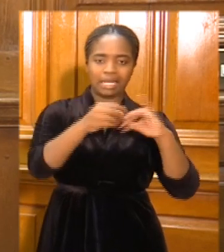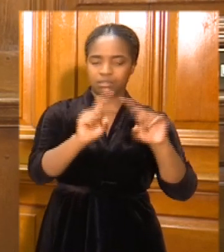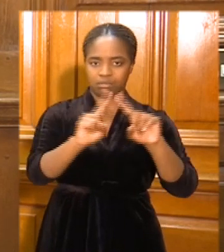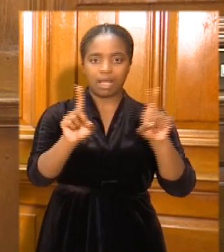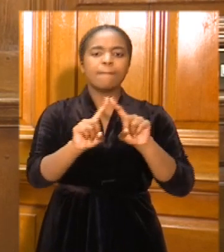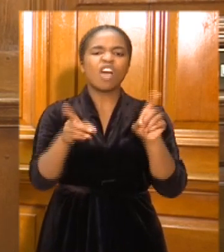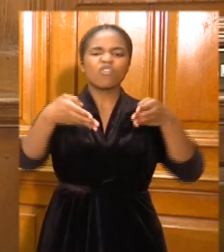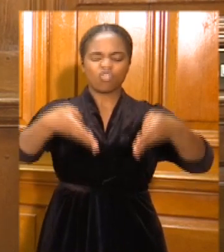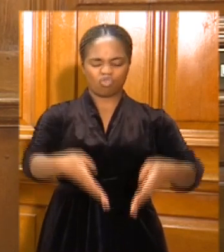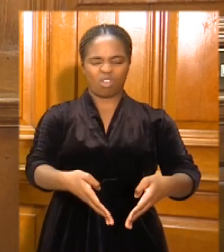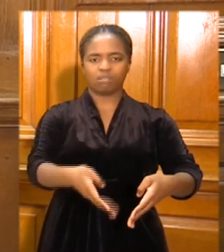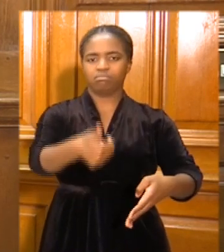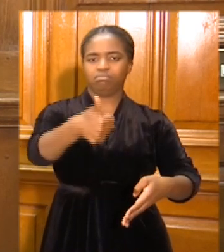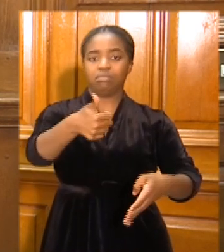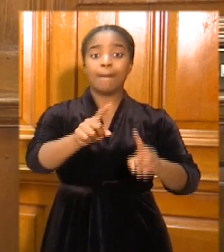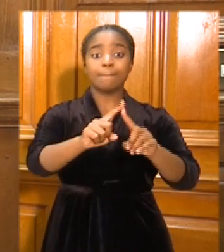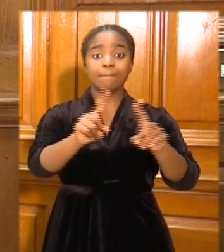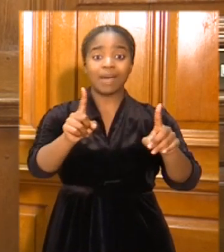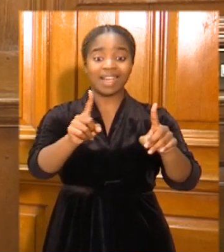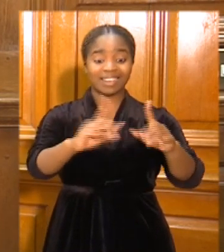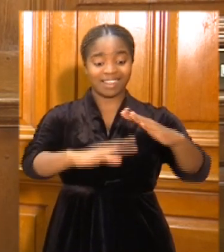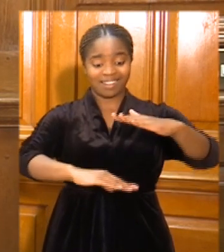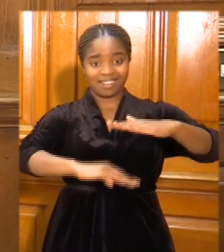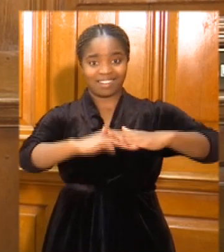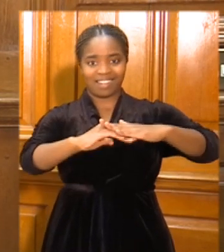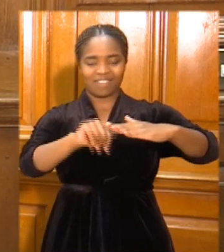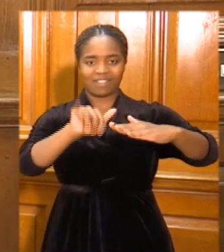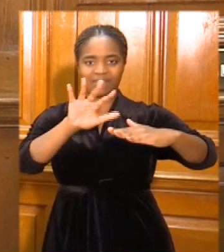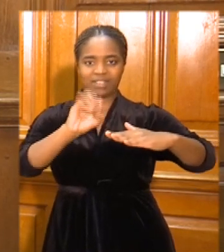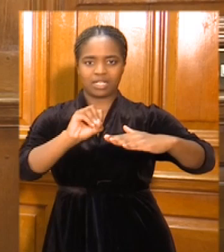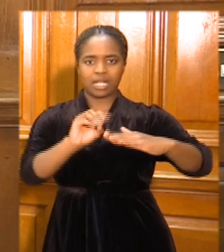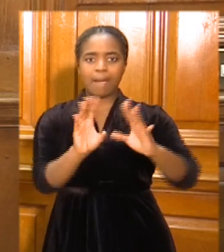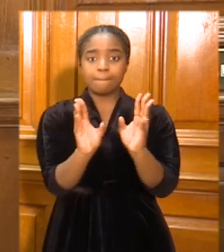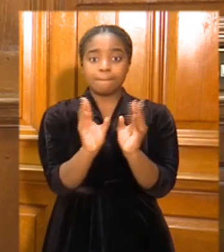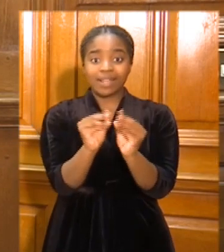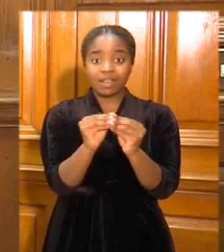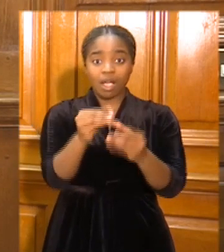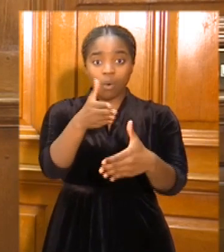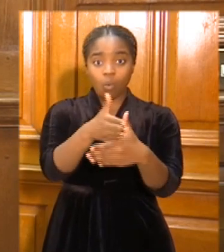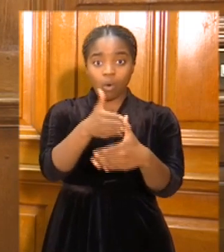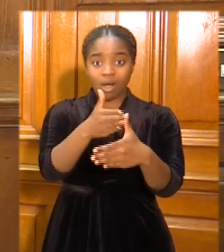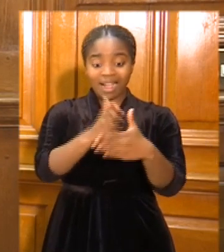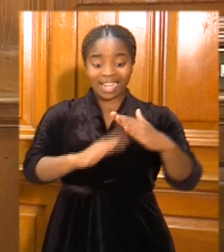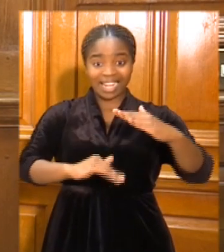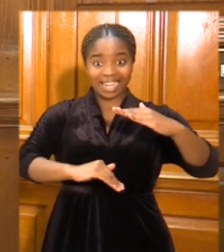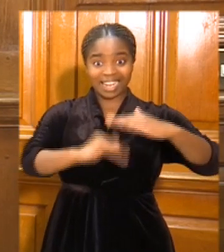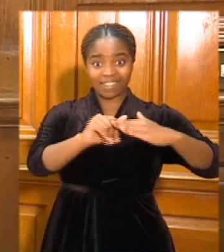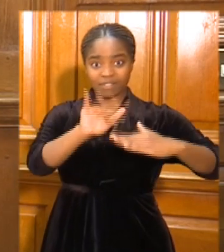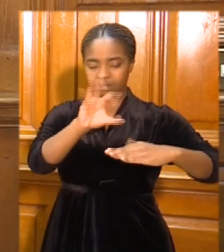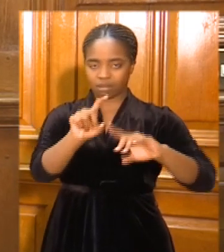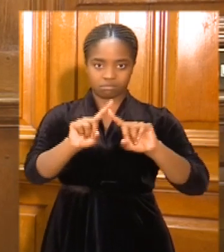no more than 50 people or meetings in the workplace for work purposes.